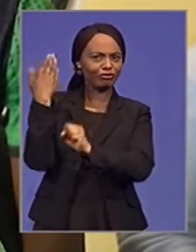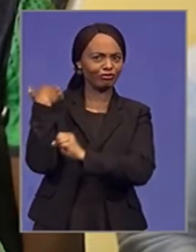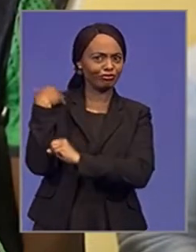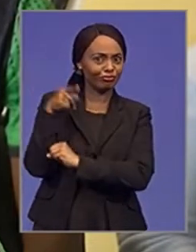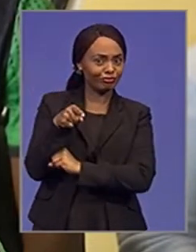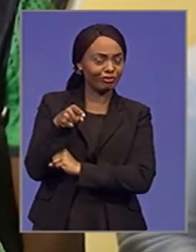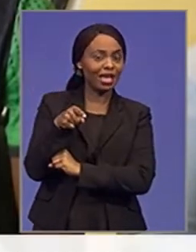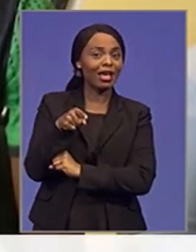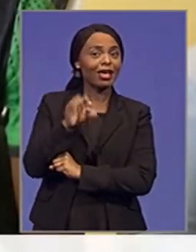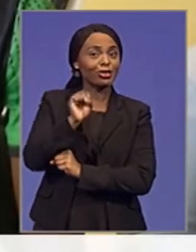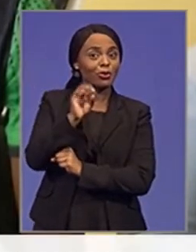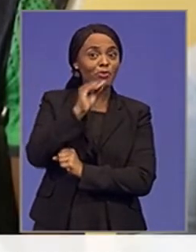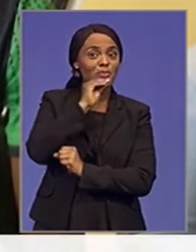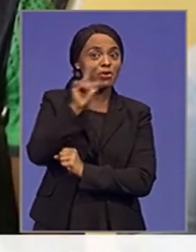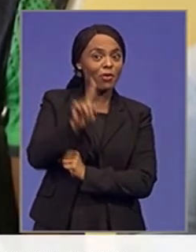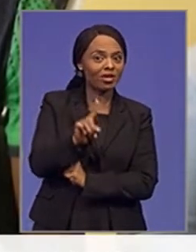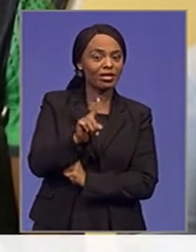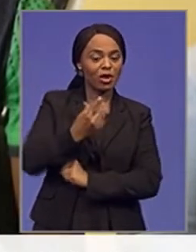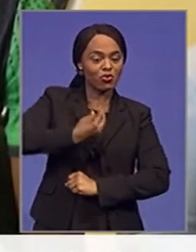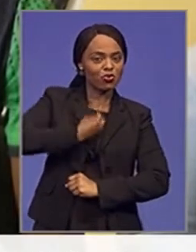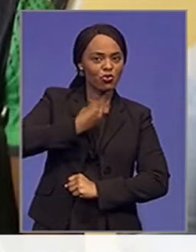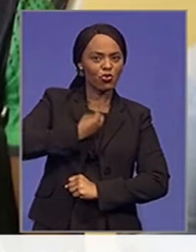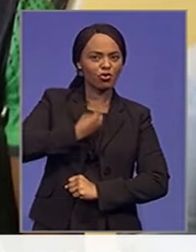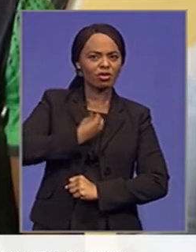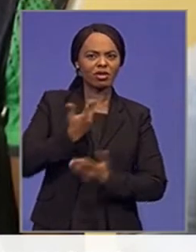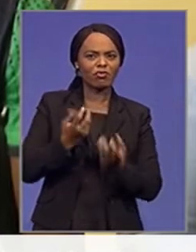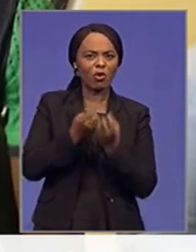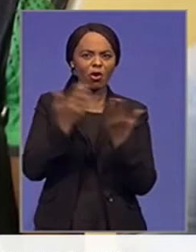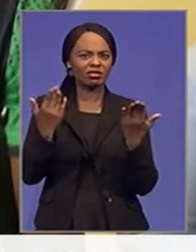that the young people are not catered for.